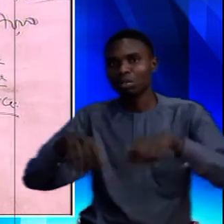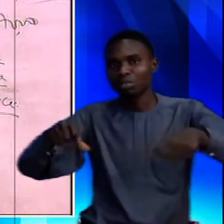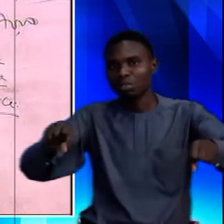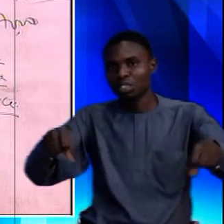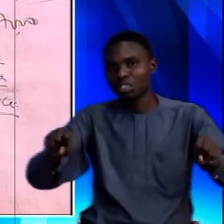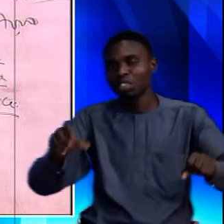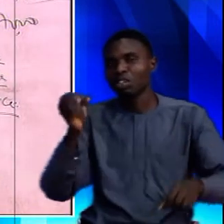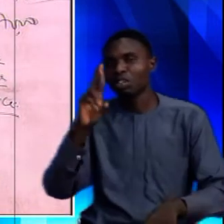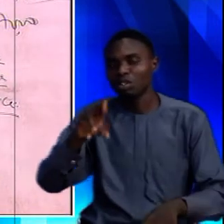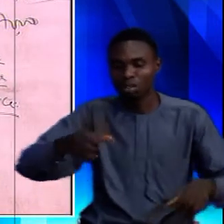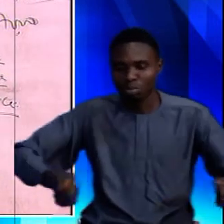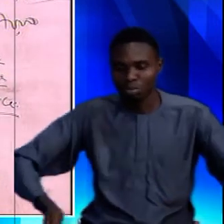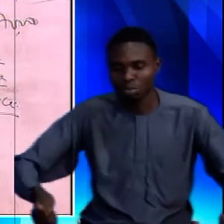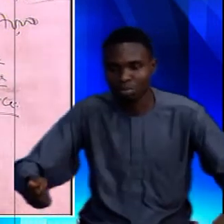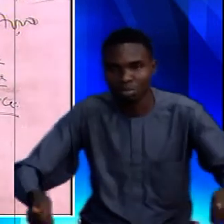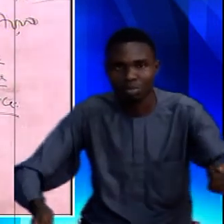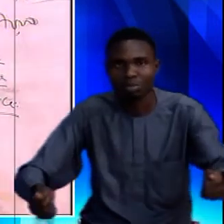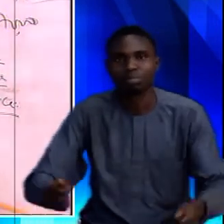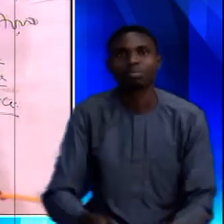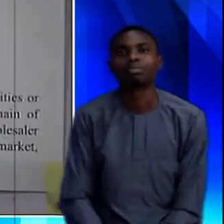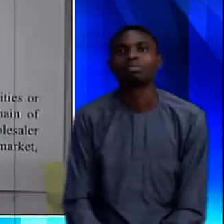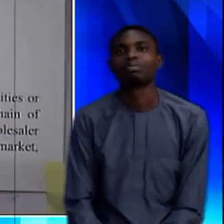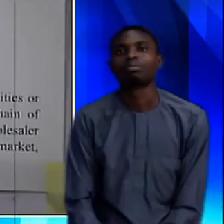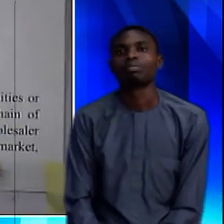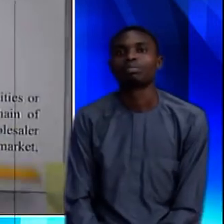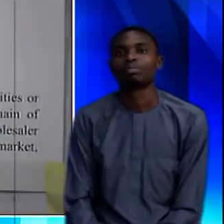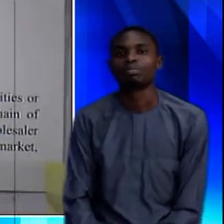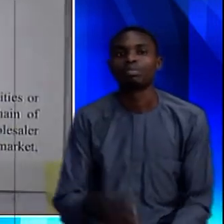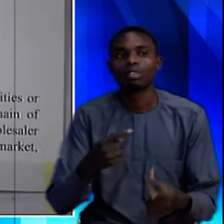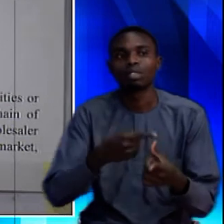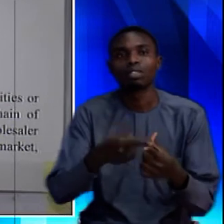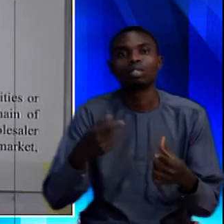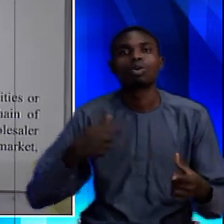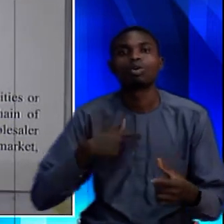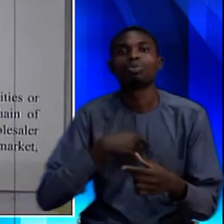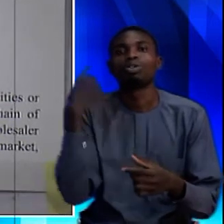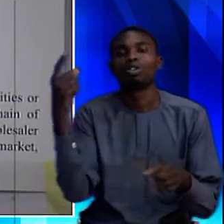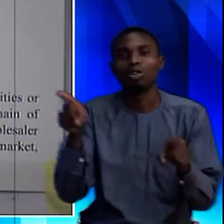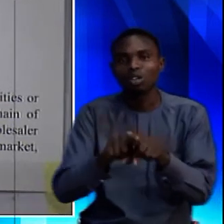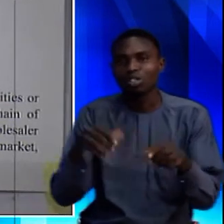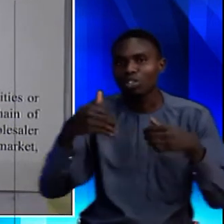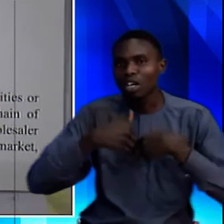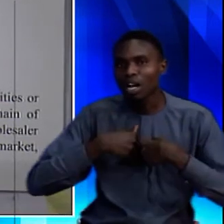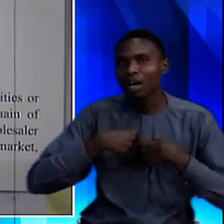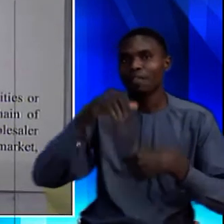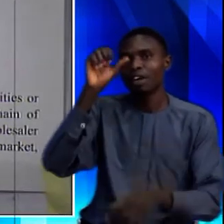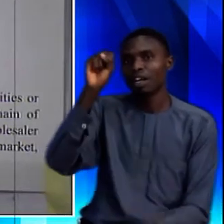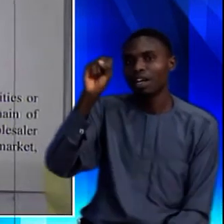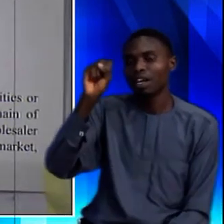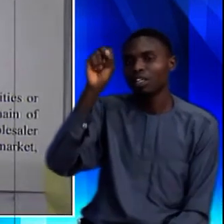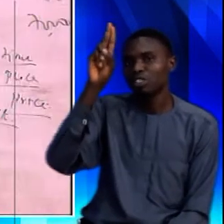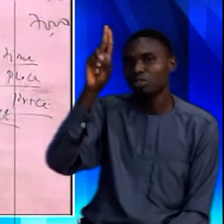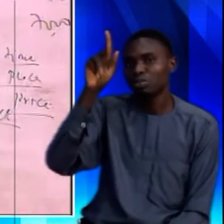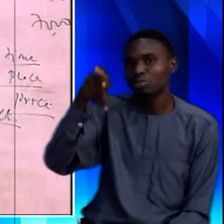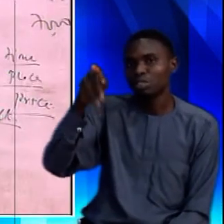around, that is what refers to as a hawking. They also have what? Supermarkets. Most of you know supermarkets without mentioning. There are